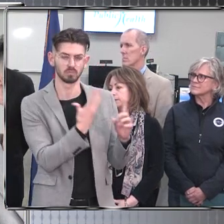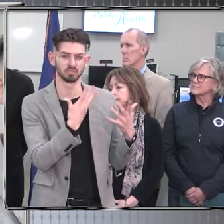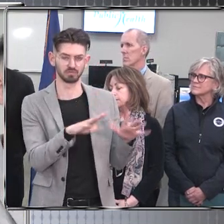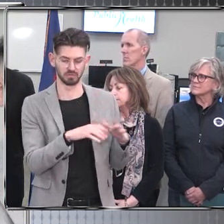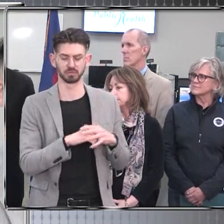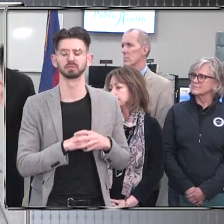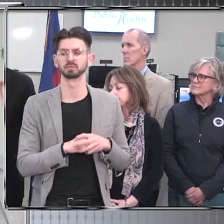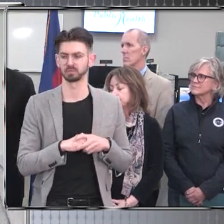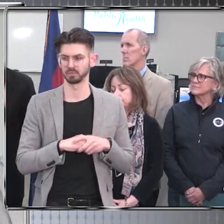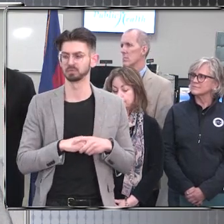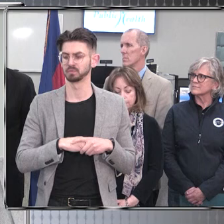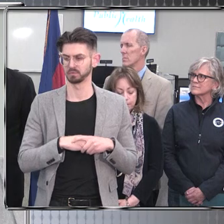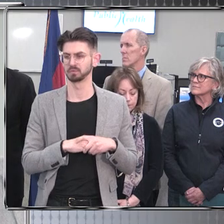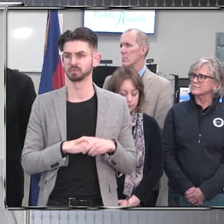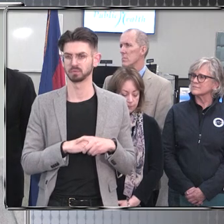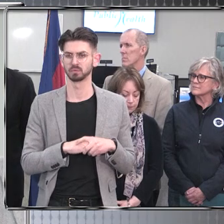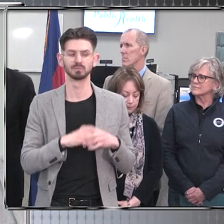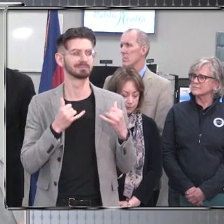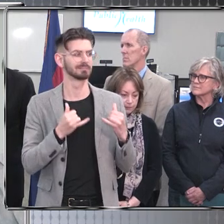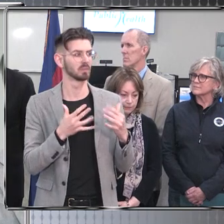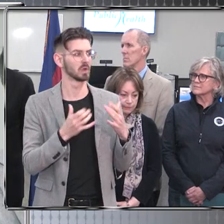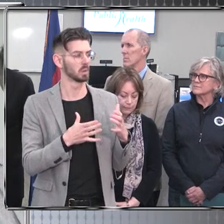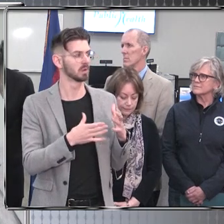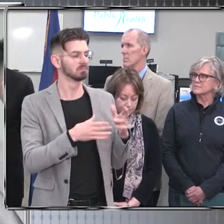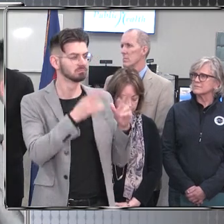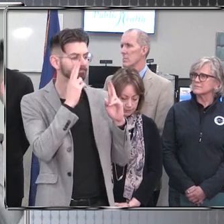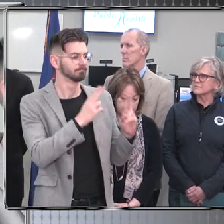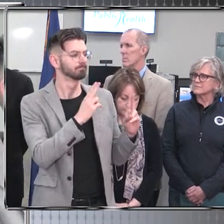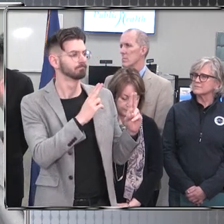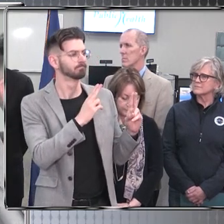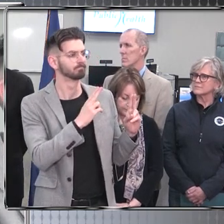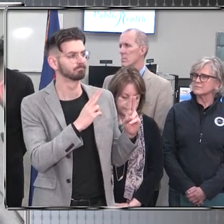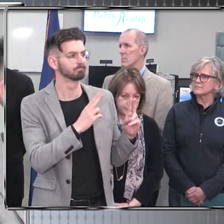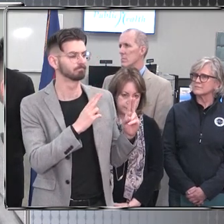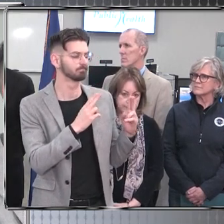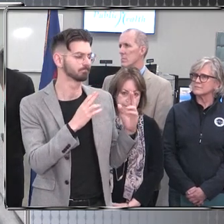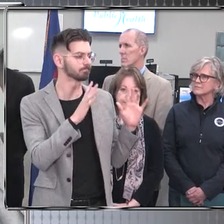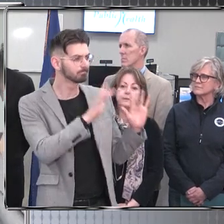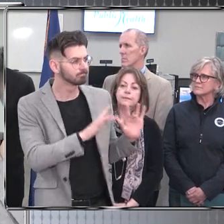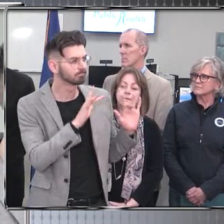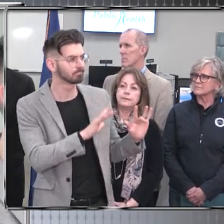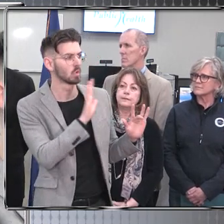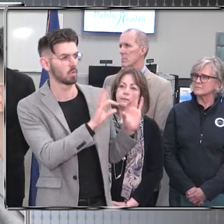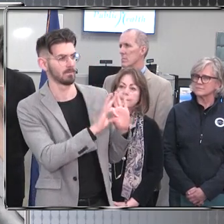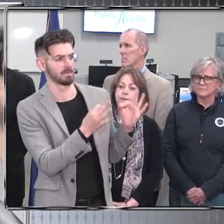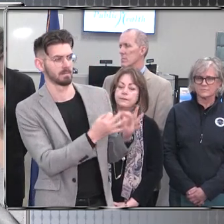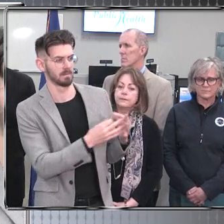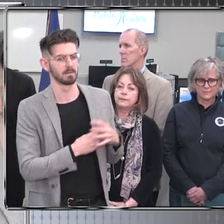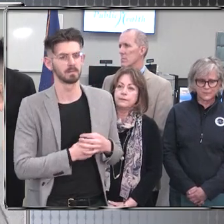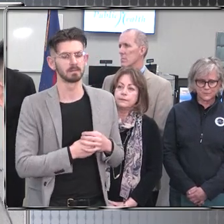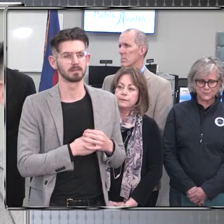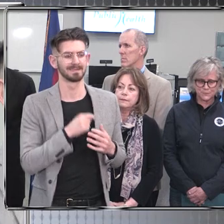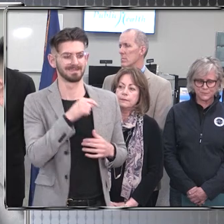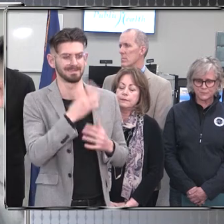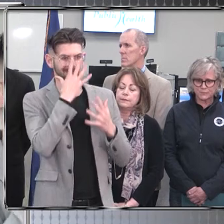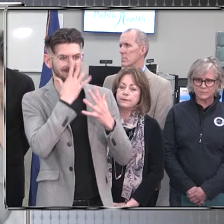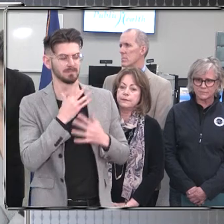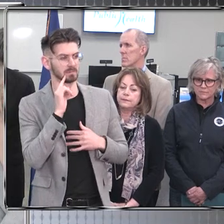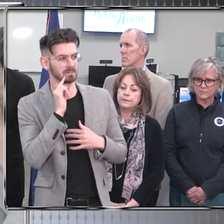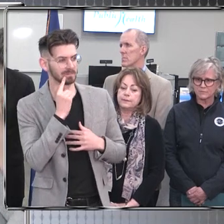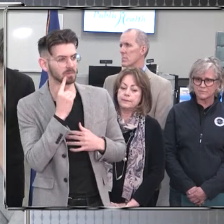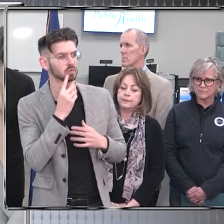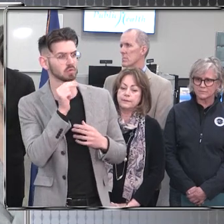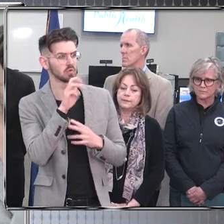our deepest condolences and sympathy to her family. This tragic news highlights the need for citizens